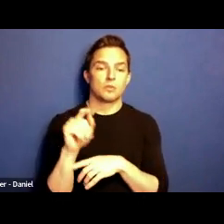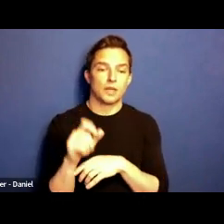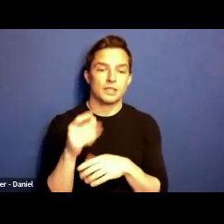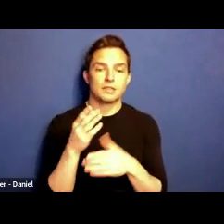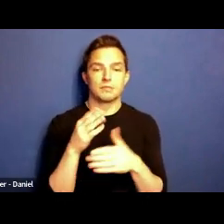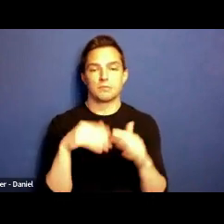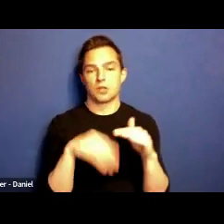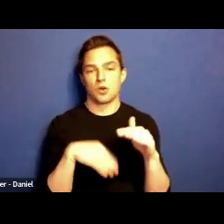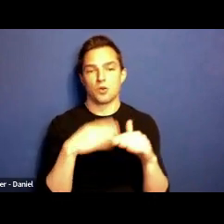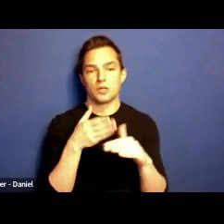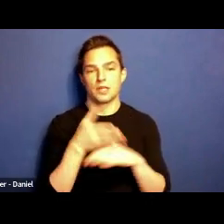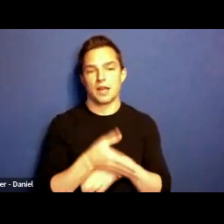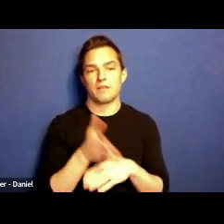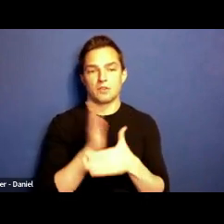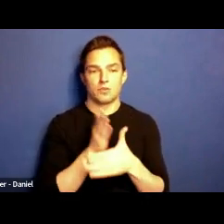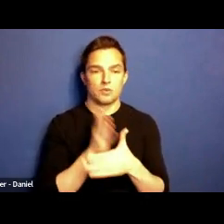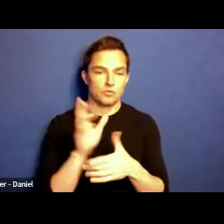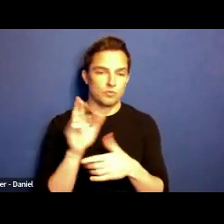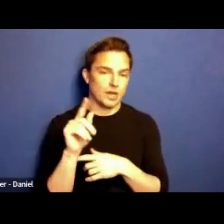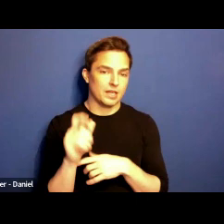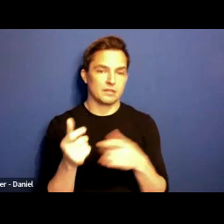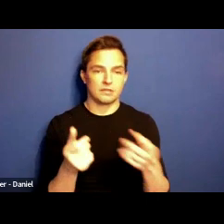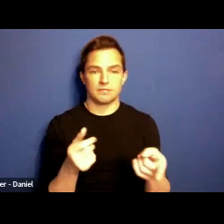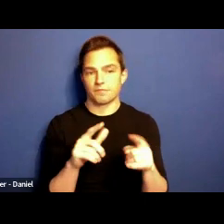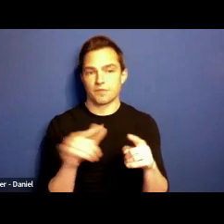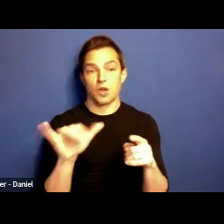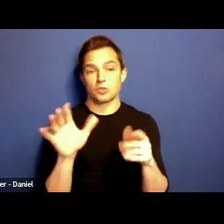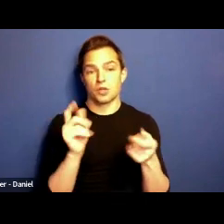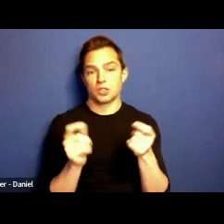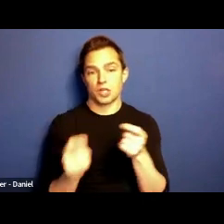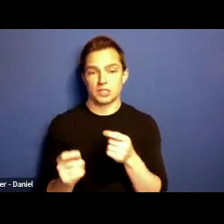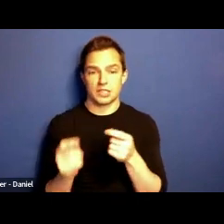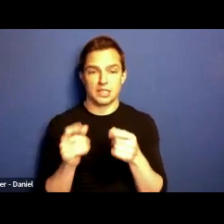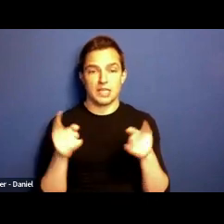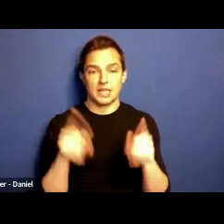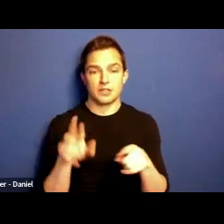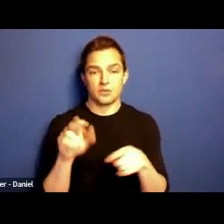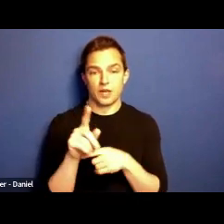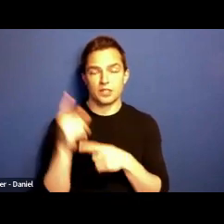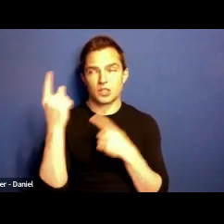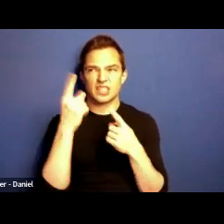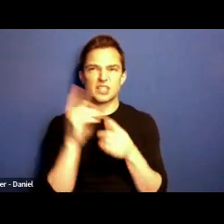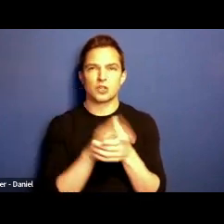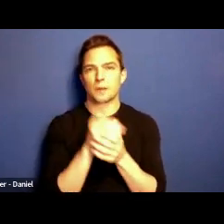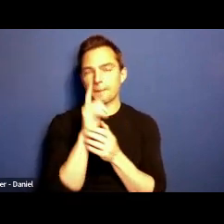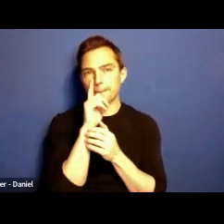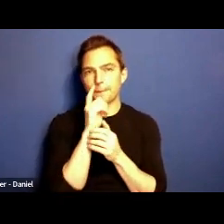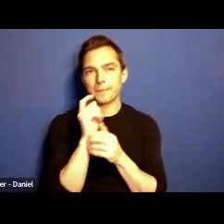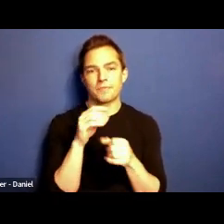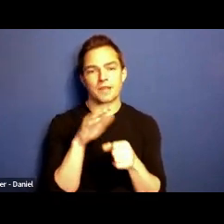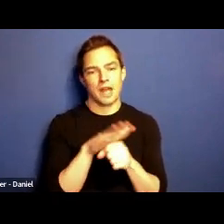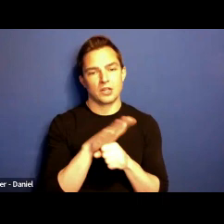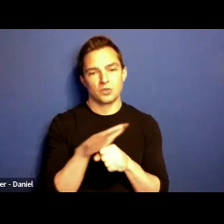of incident acute crises per 100,000. And we're also adjusting this incident rate to take into account the adequacy of